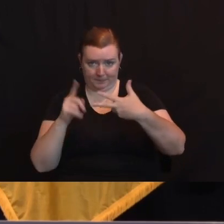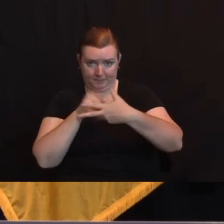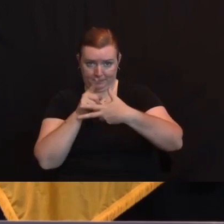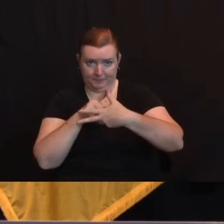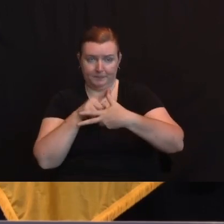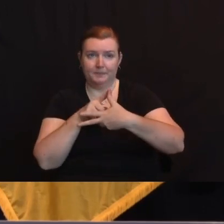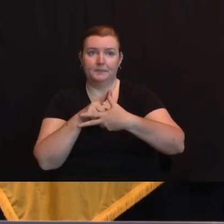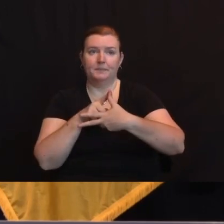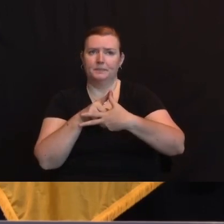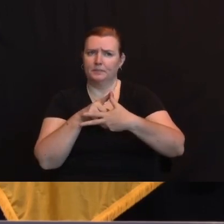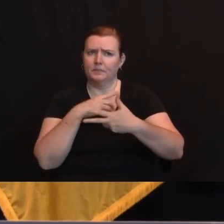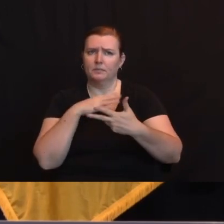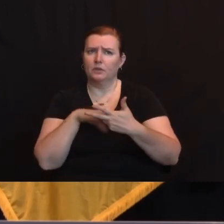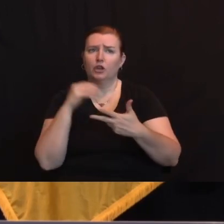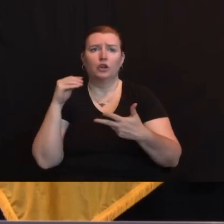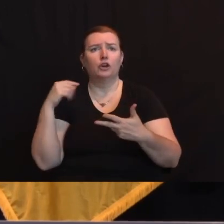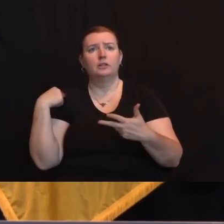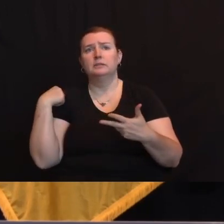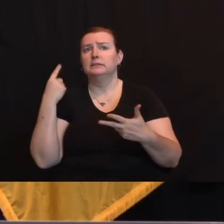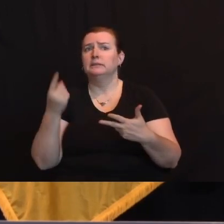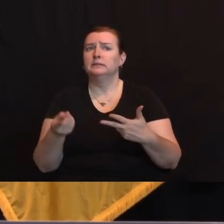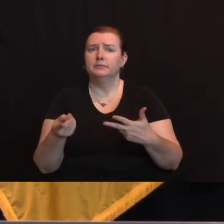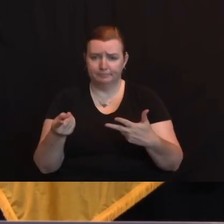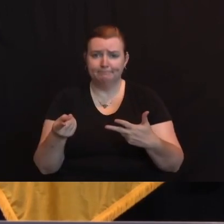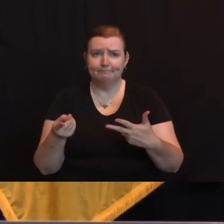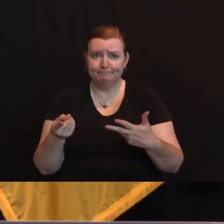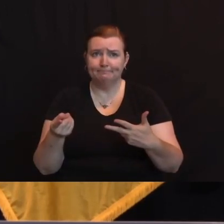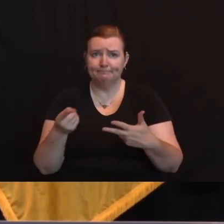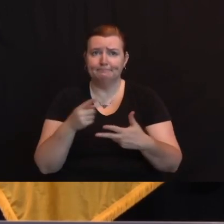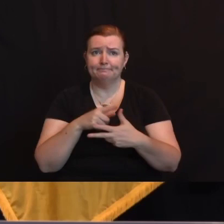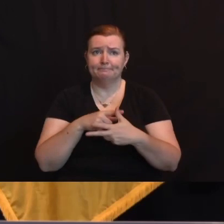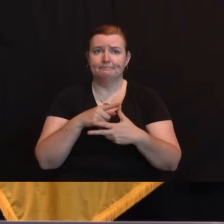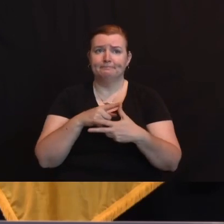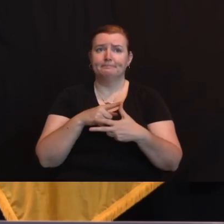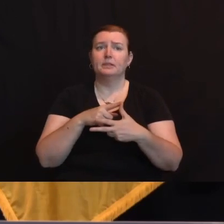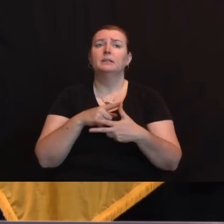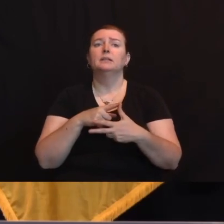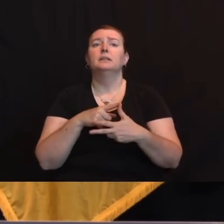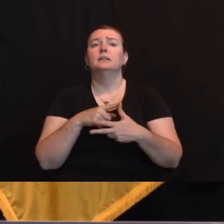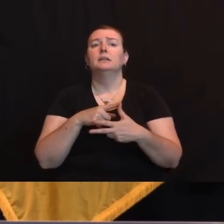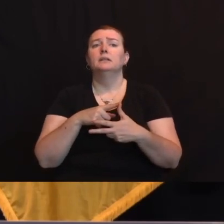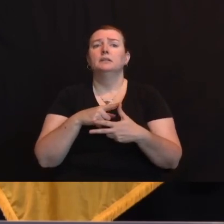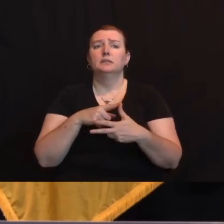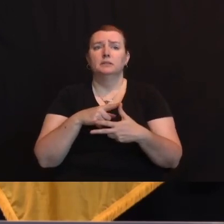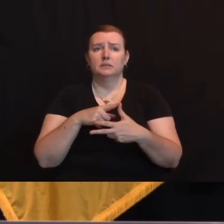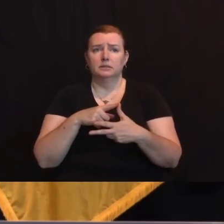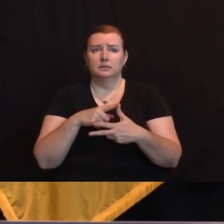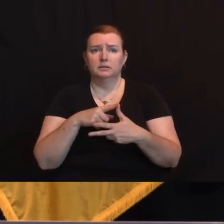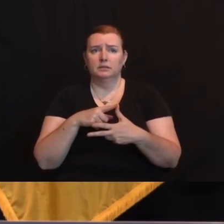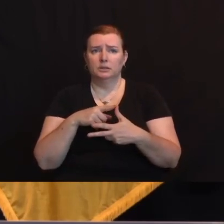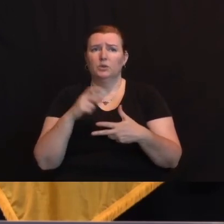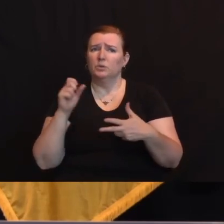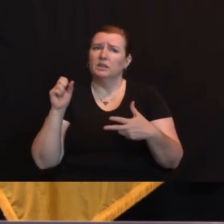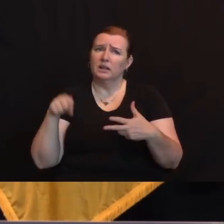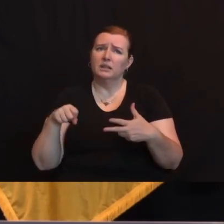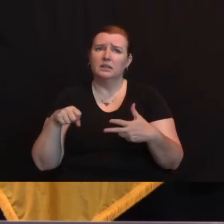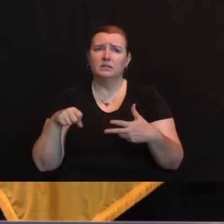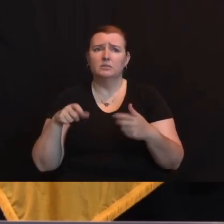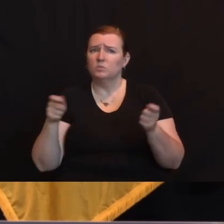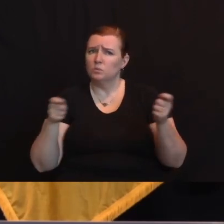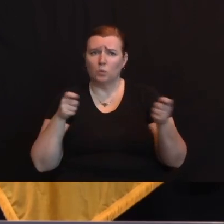evolved since we began that process. And I don't think any of them are insurmountable, which